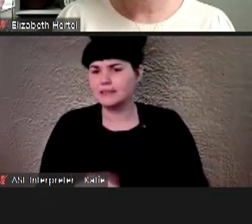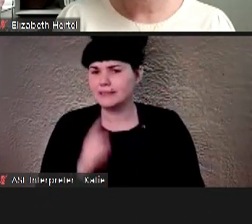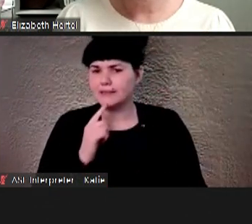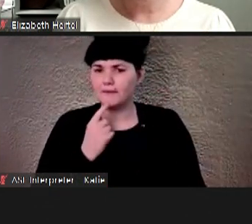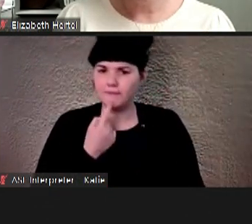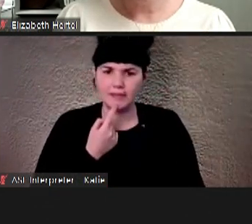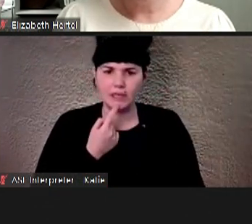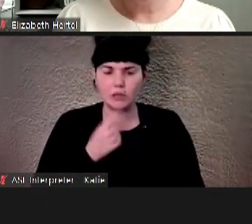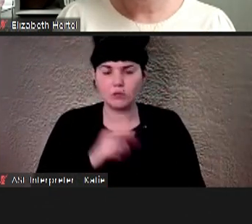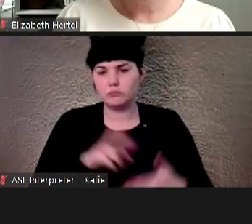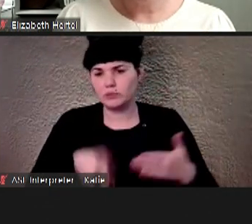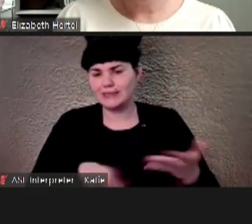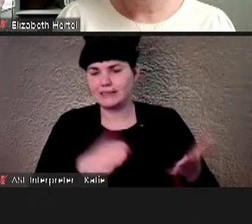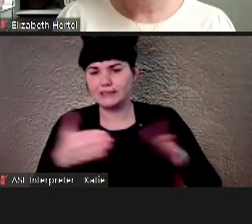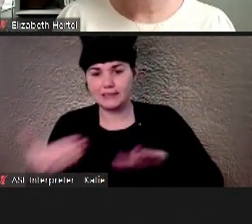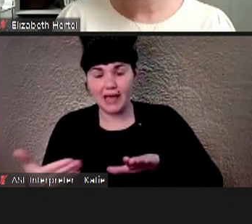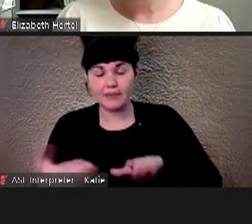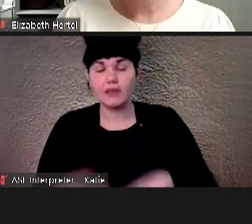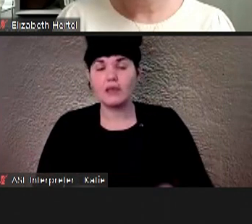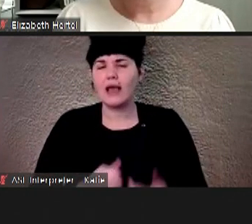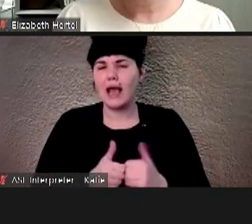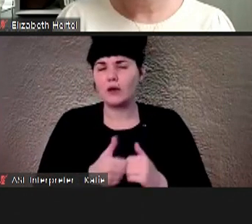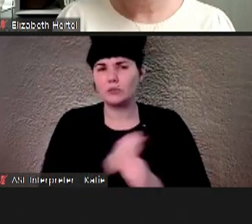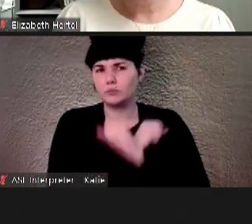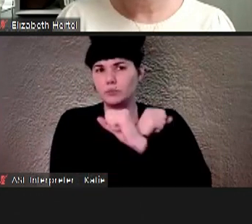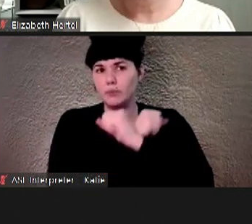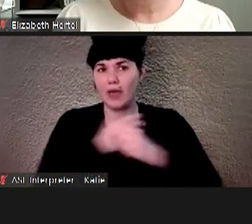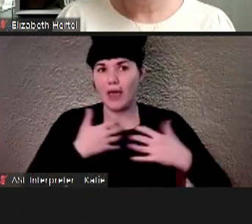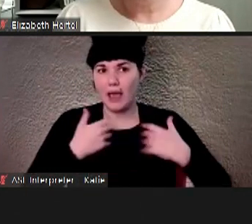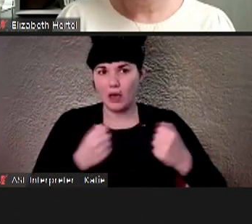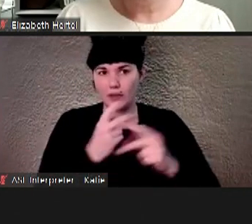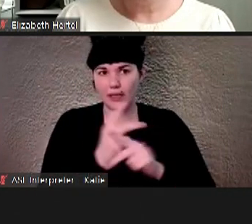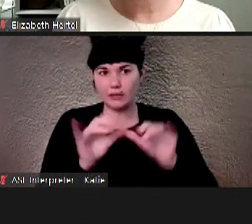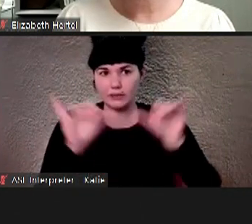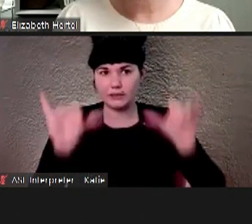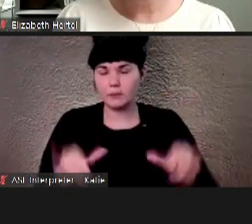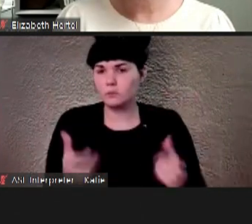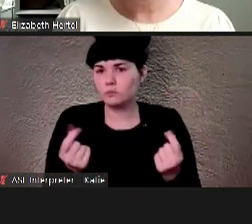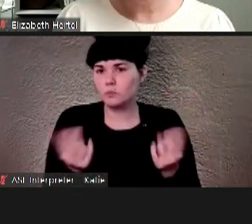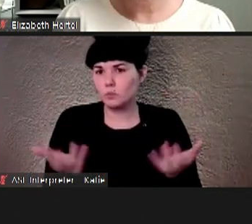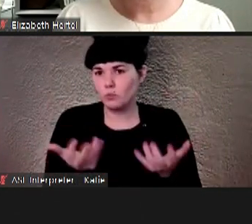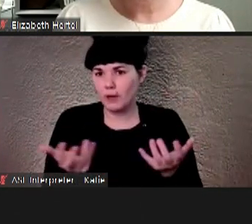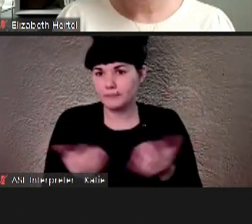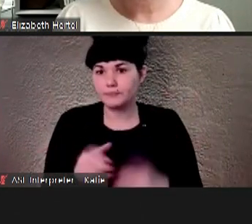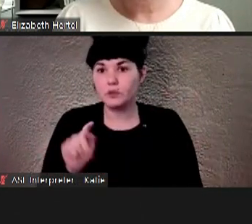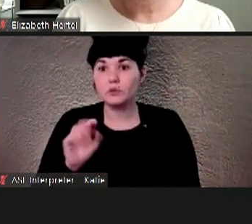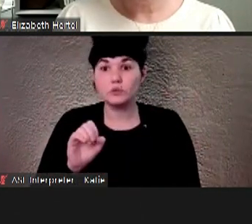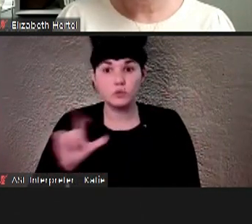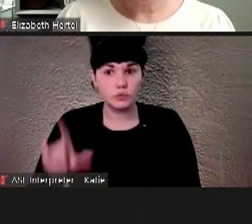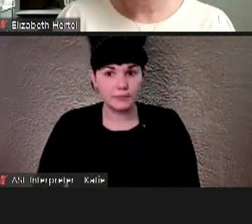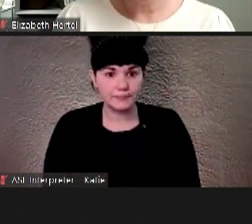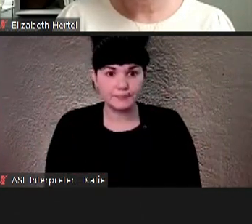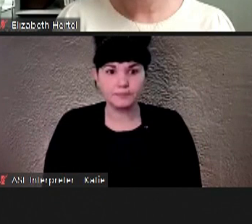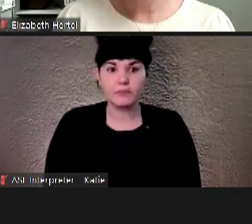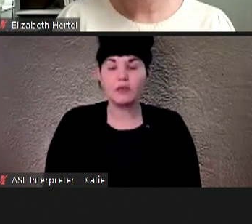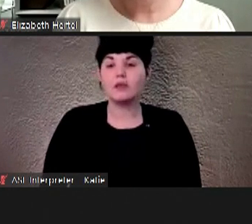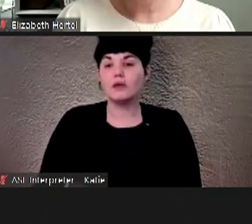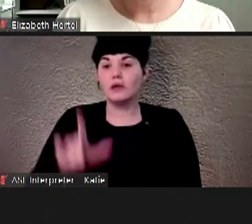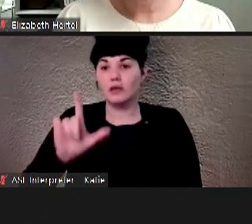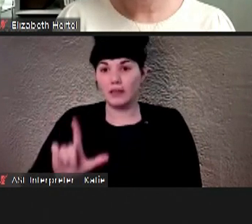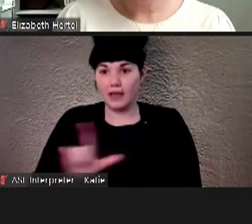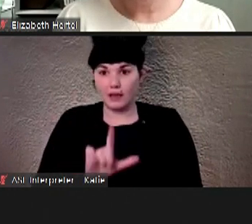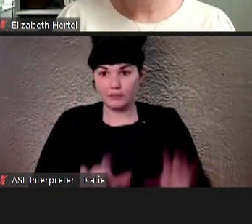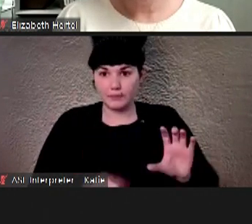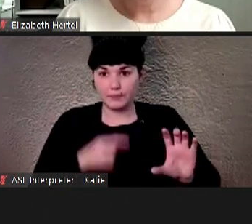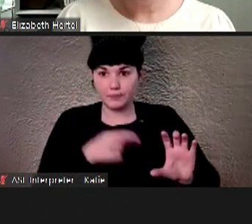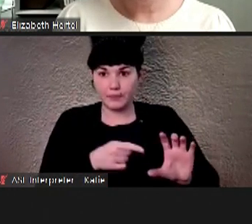our healthcare infrastructure. The first, down in the bottom left, are, of course, masks, distancing, and ventilation. We know